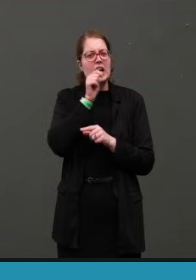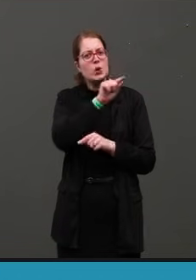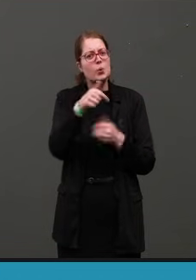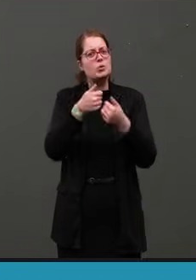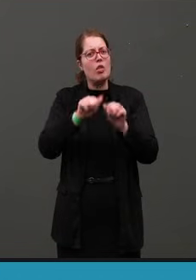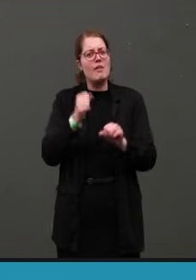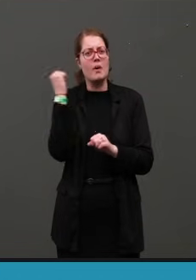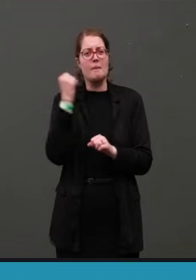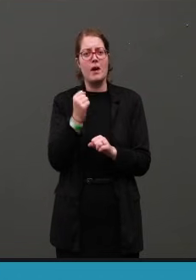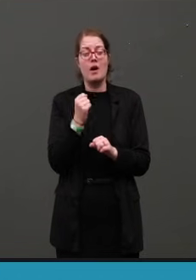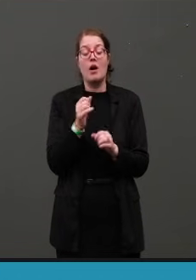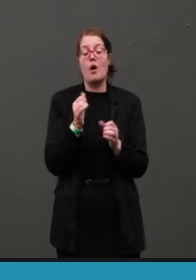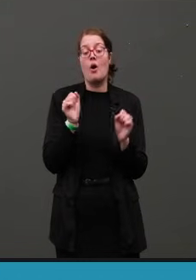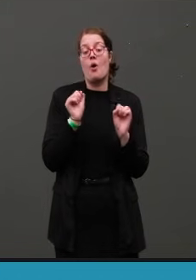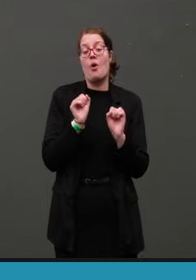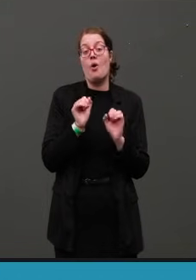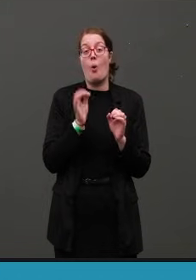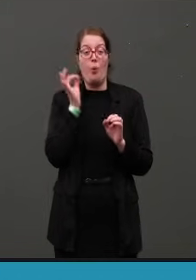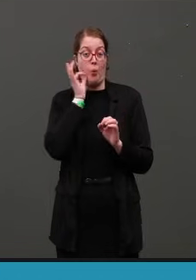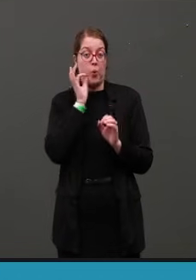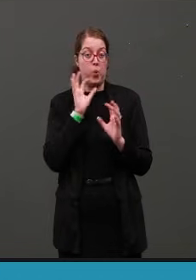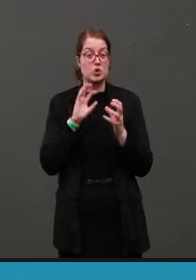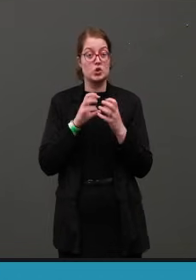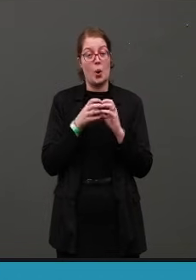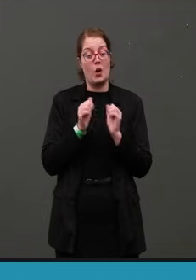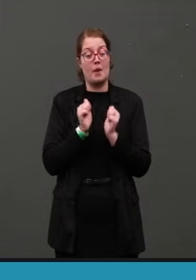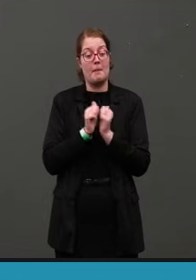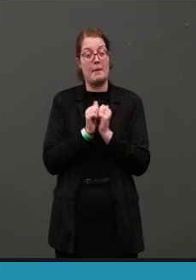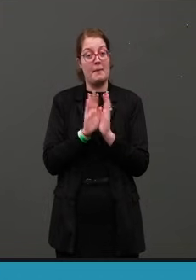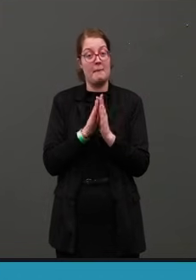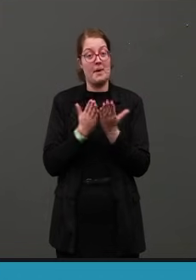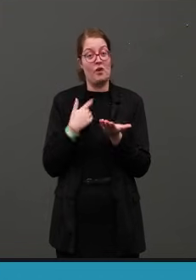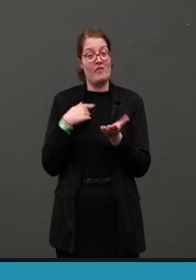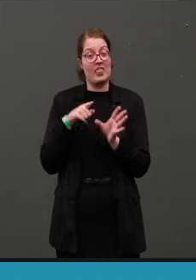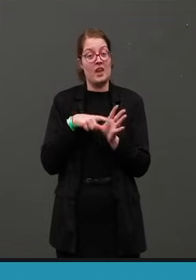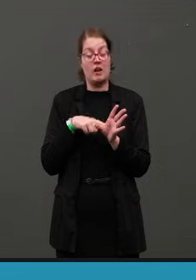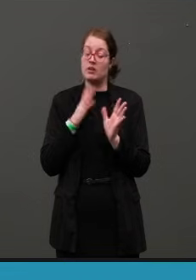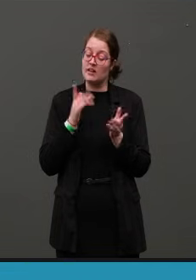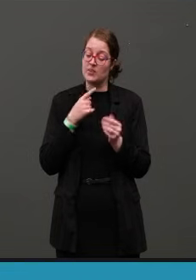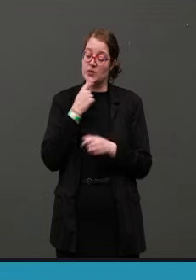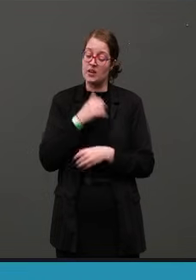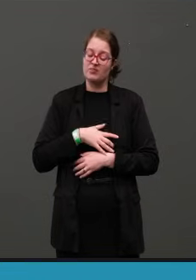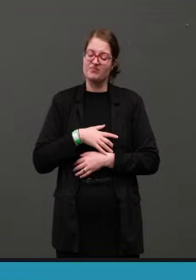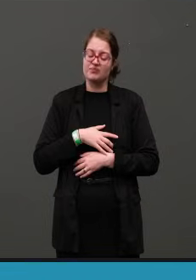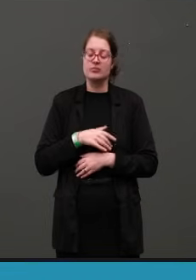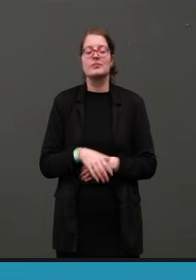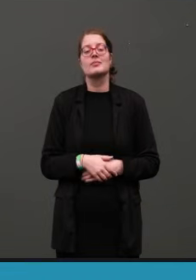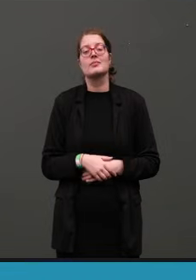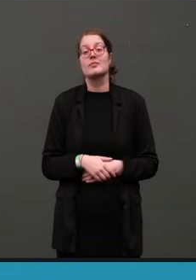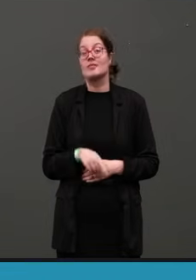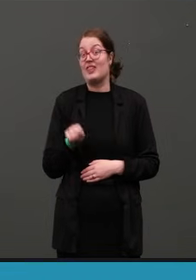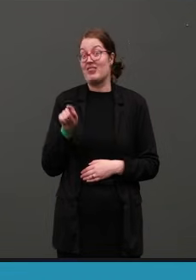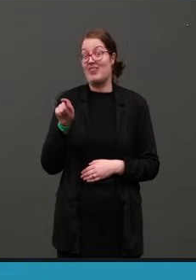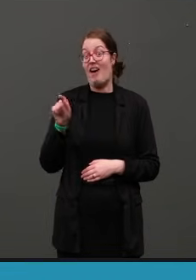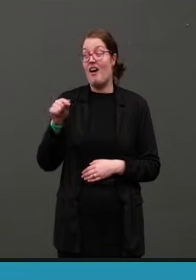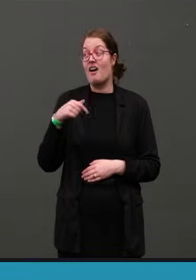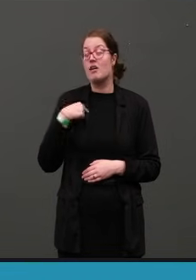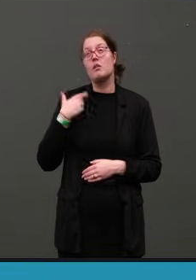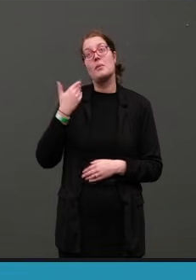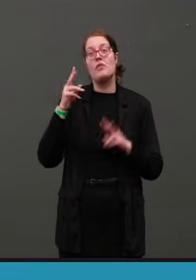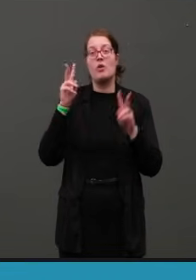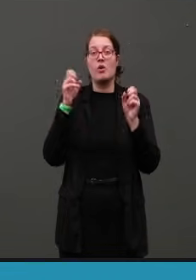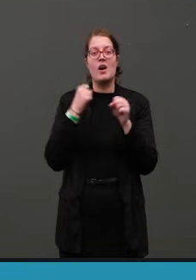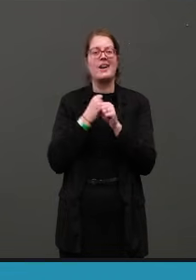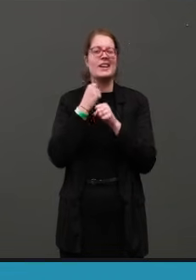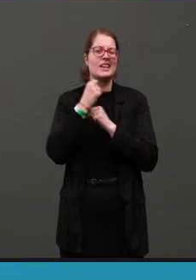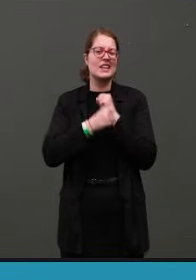Waterstones paperback of the year, again, professionally obligated, that is also a game. It's what we used to call a game book, although nowadays we're all